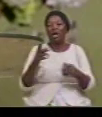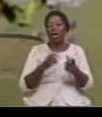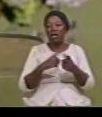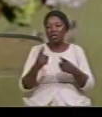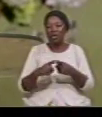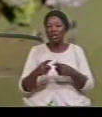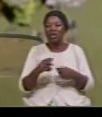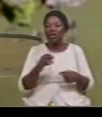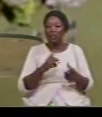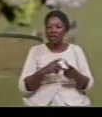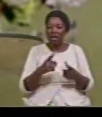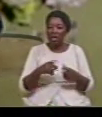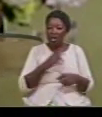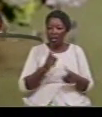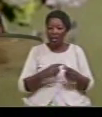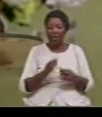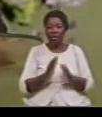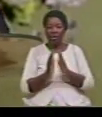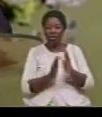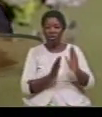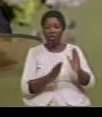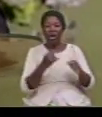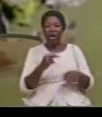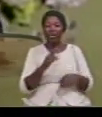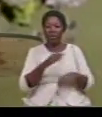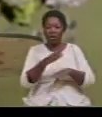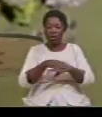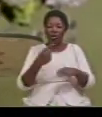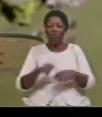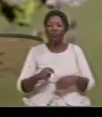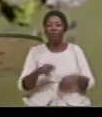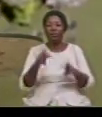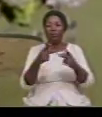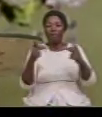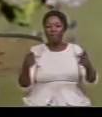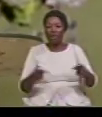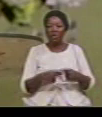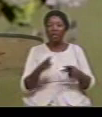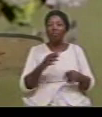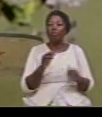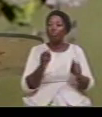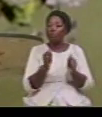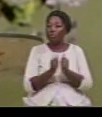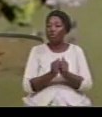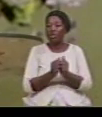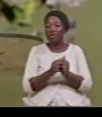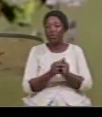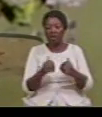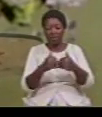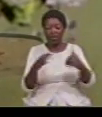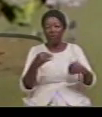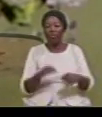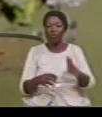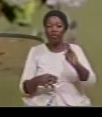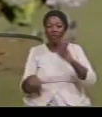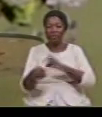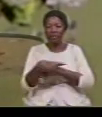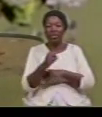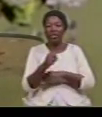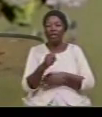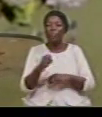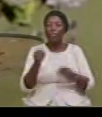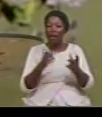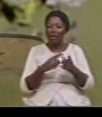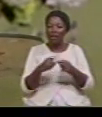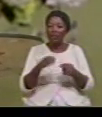the other at the court of the tabernacle, with an interval of 7 days between them. The procedure was designed to